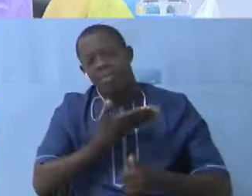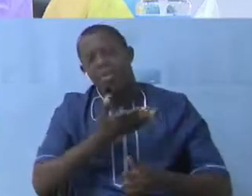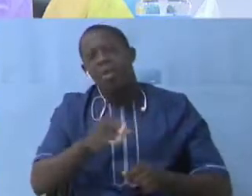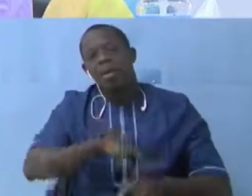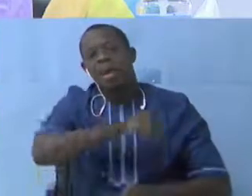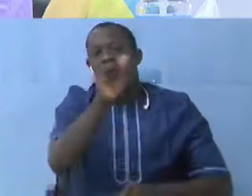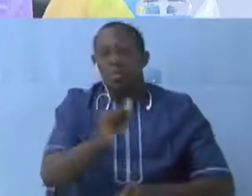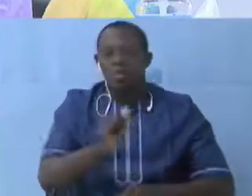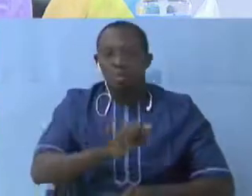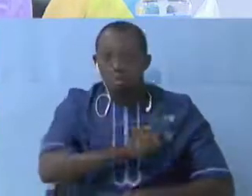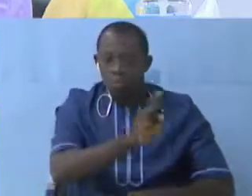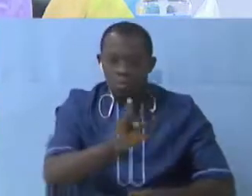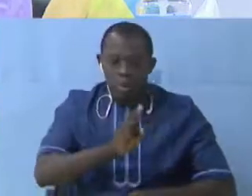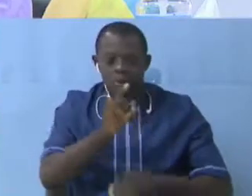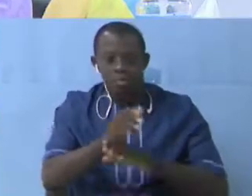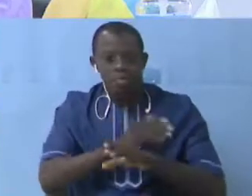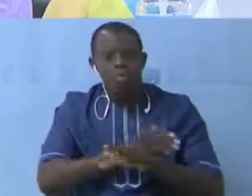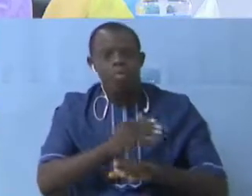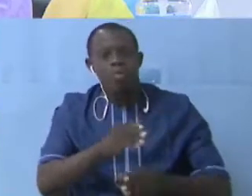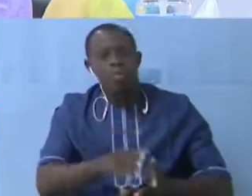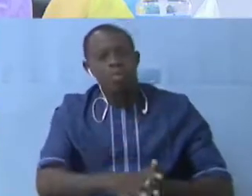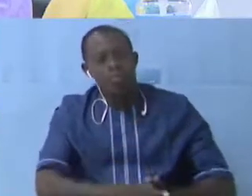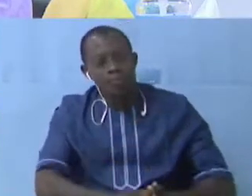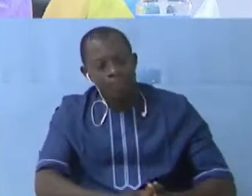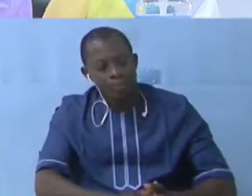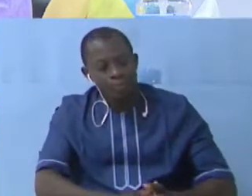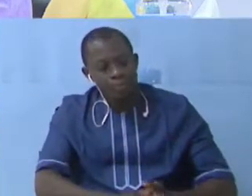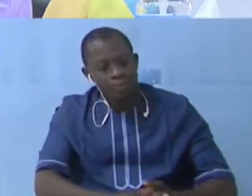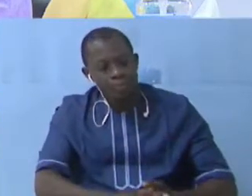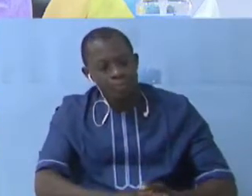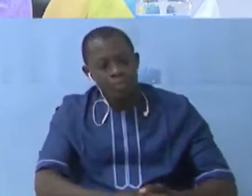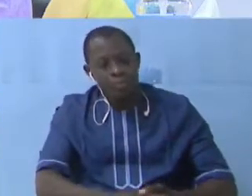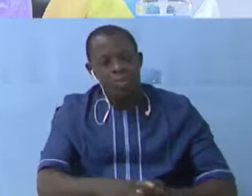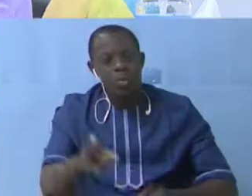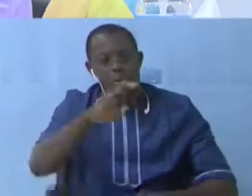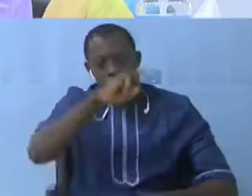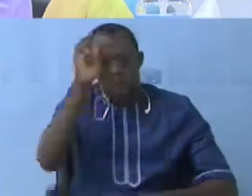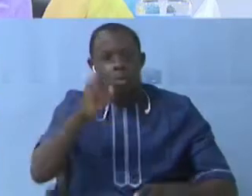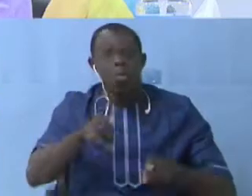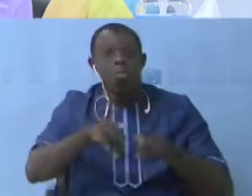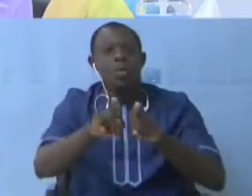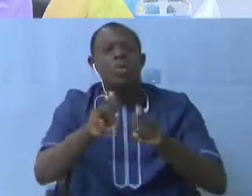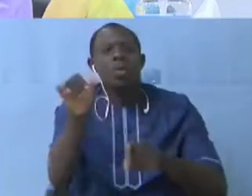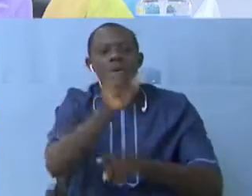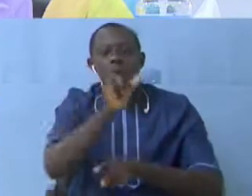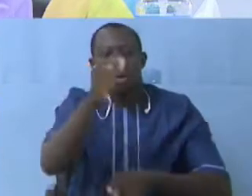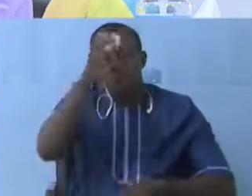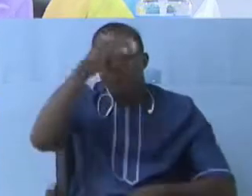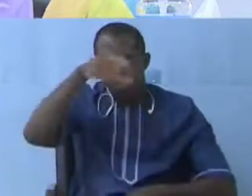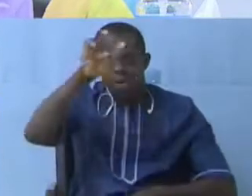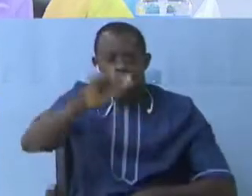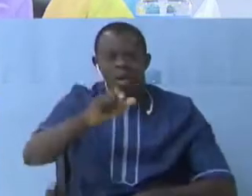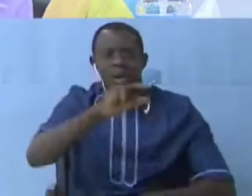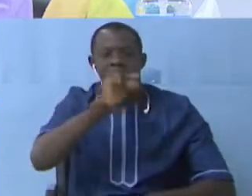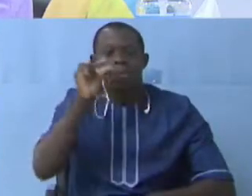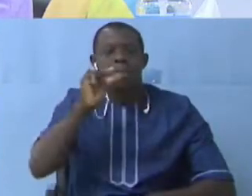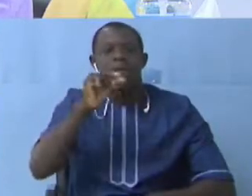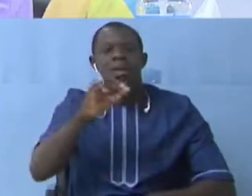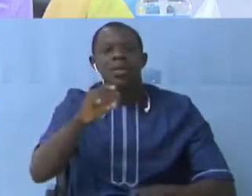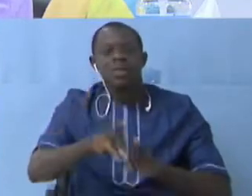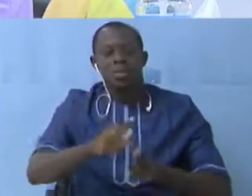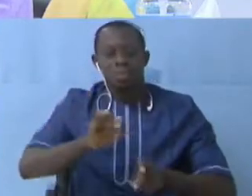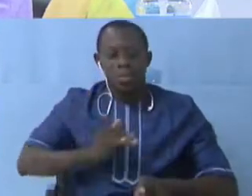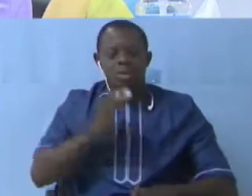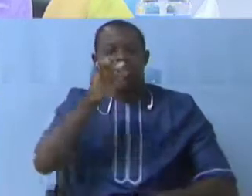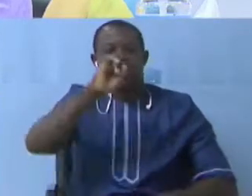And we worked with the commissioner who was a Gambian, then Mrs. Jainaba John. tey tamit commissioner